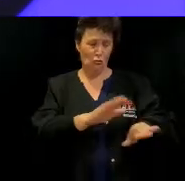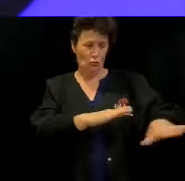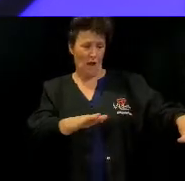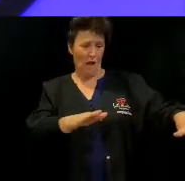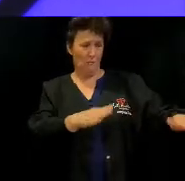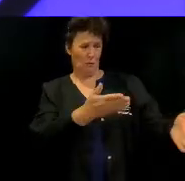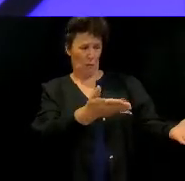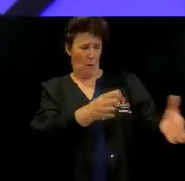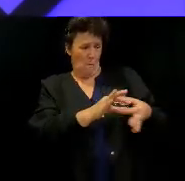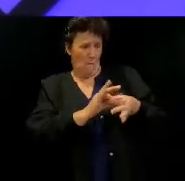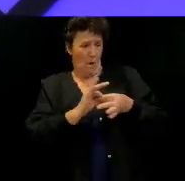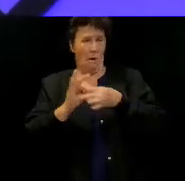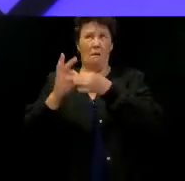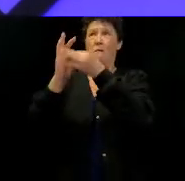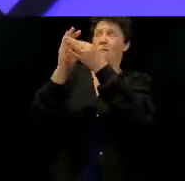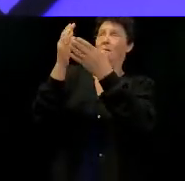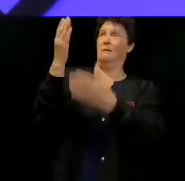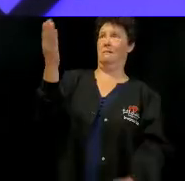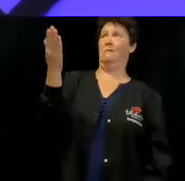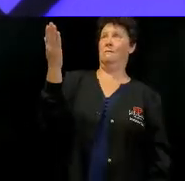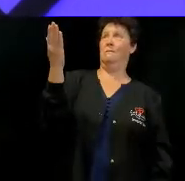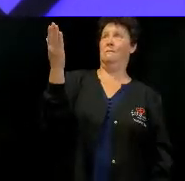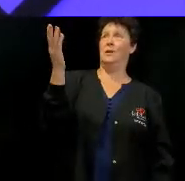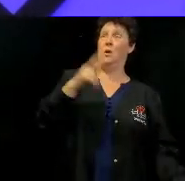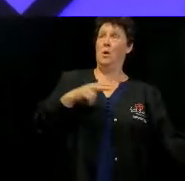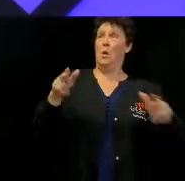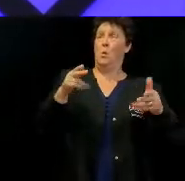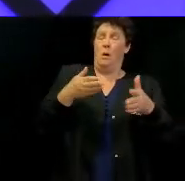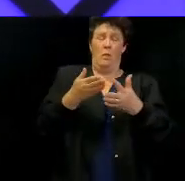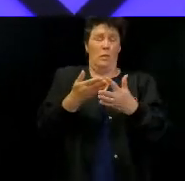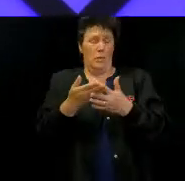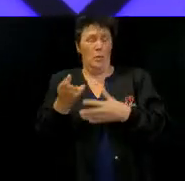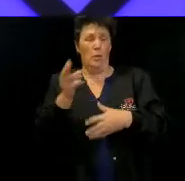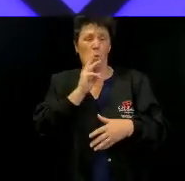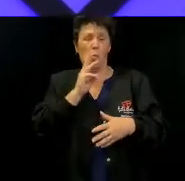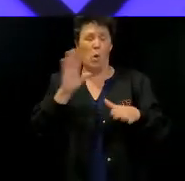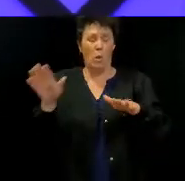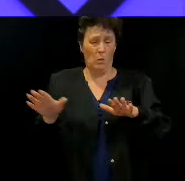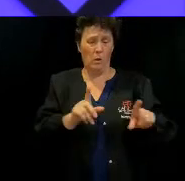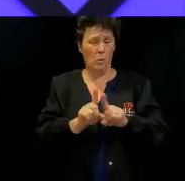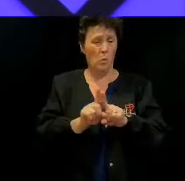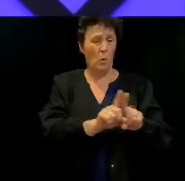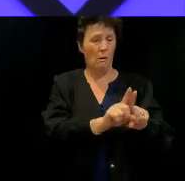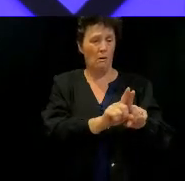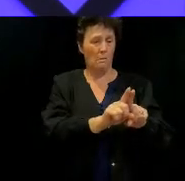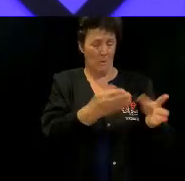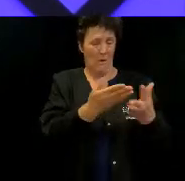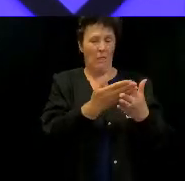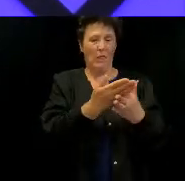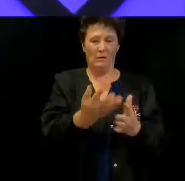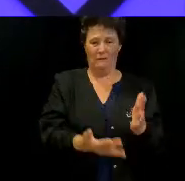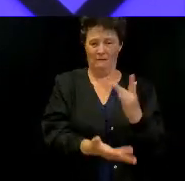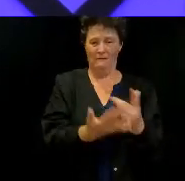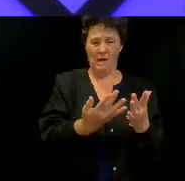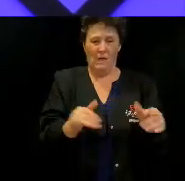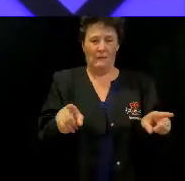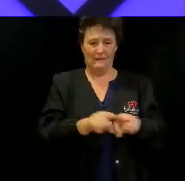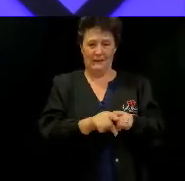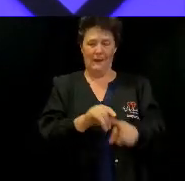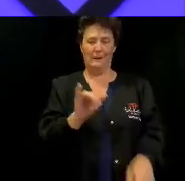mine. Though I walk through the waters, I will be there and through the flames.